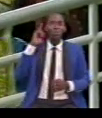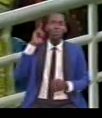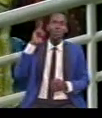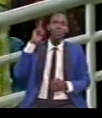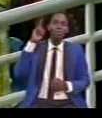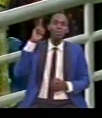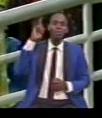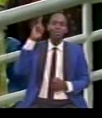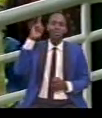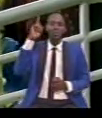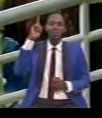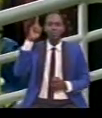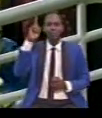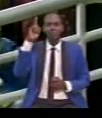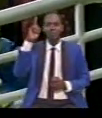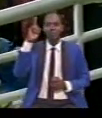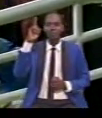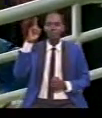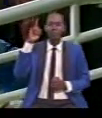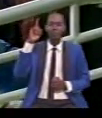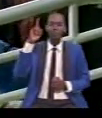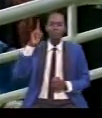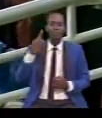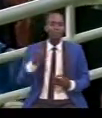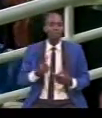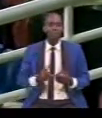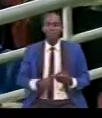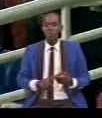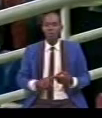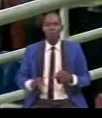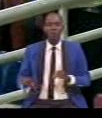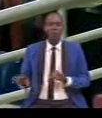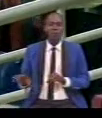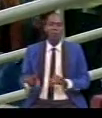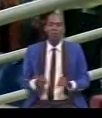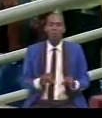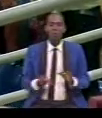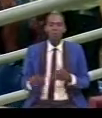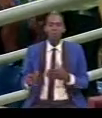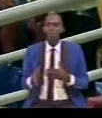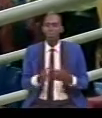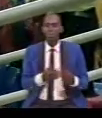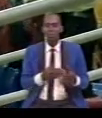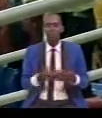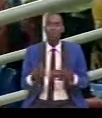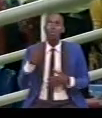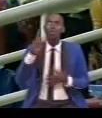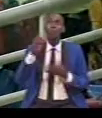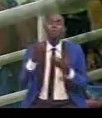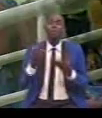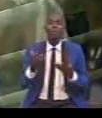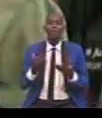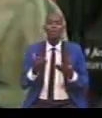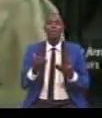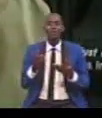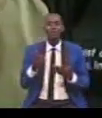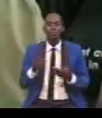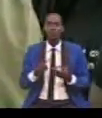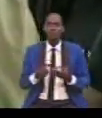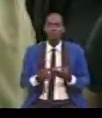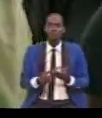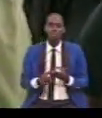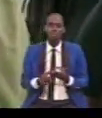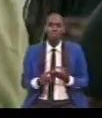You. Will You sing it out? To do whatever. To do whatever You want.